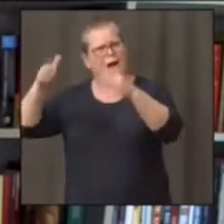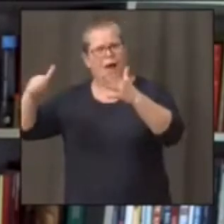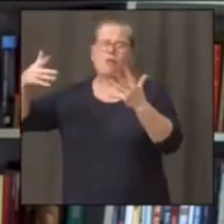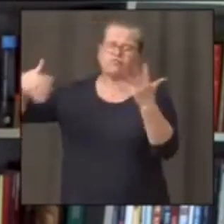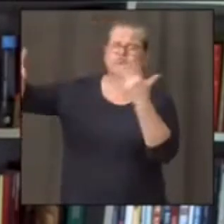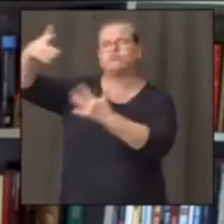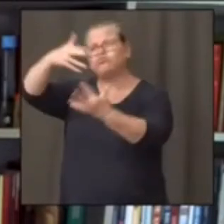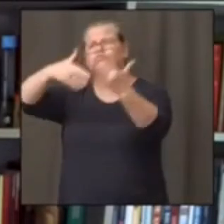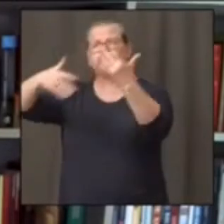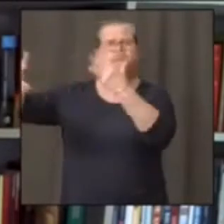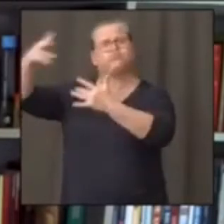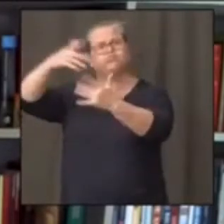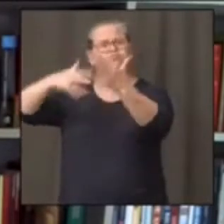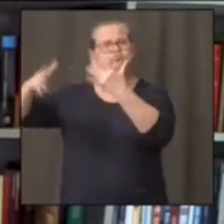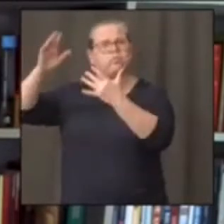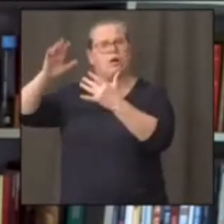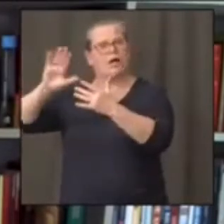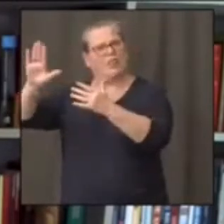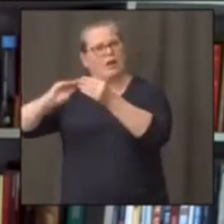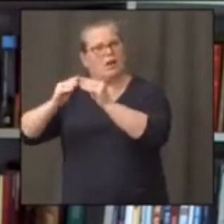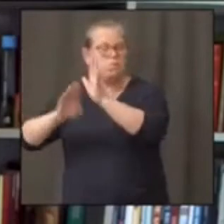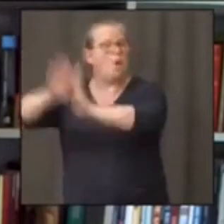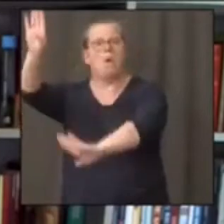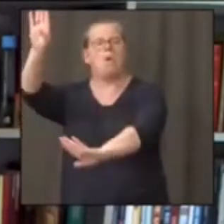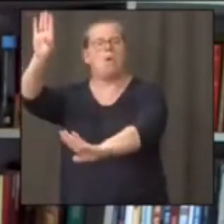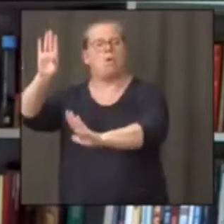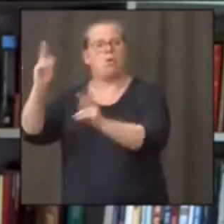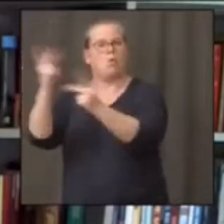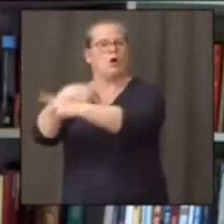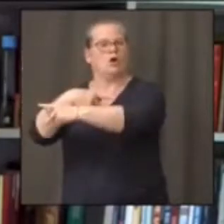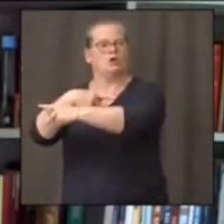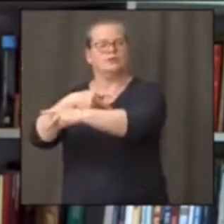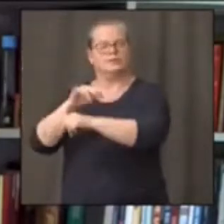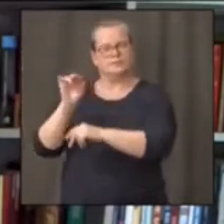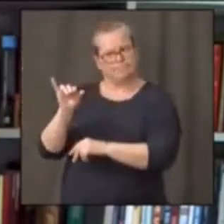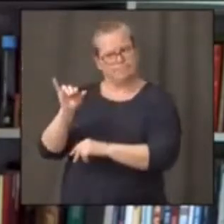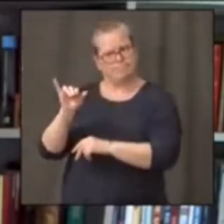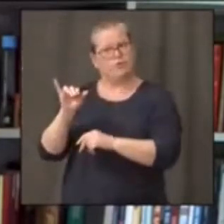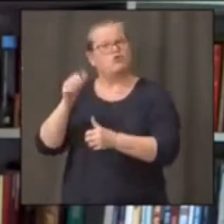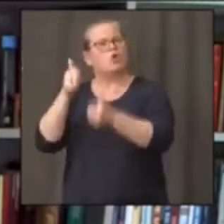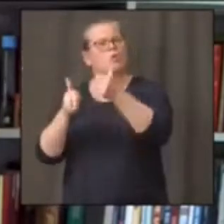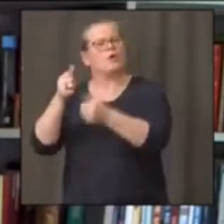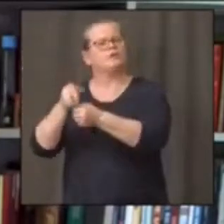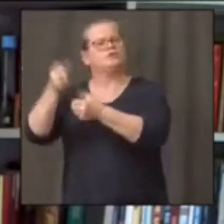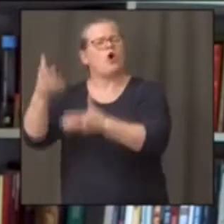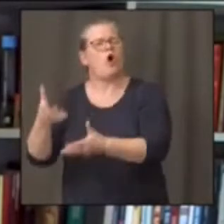to disentangle if one, if it was the schools that,